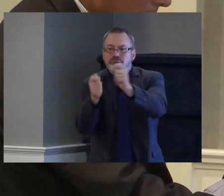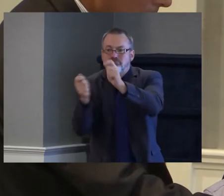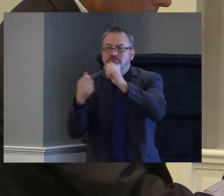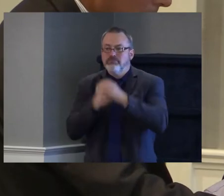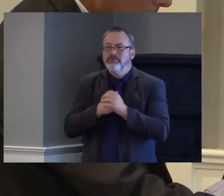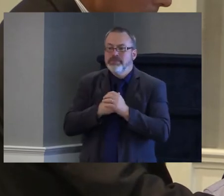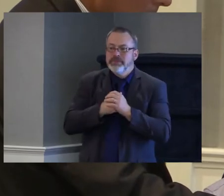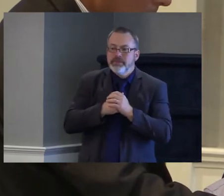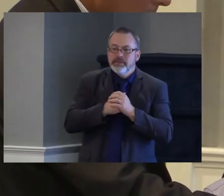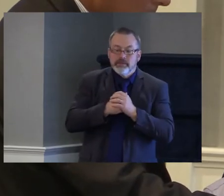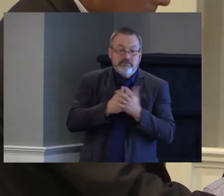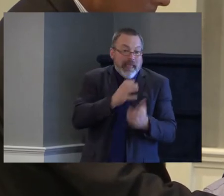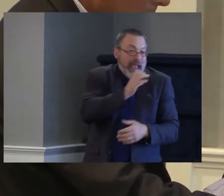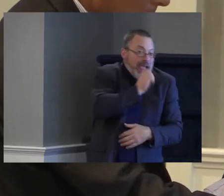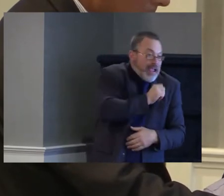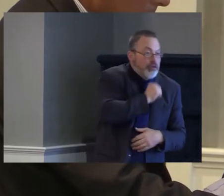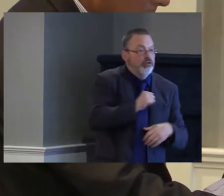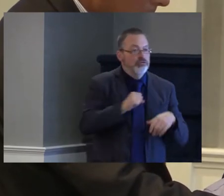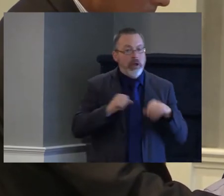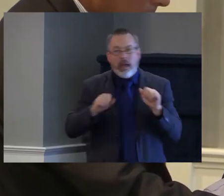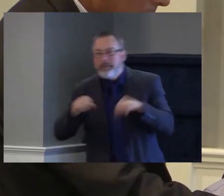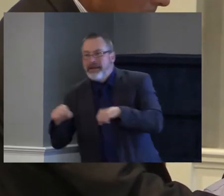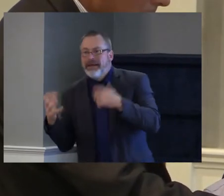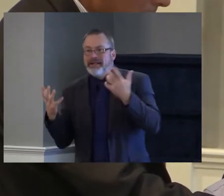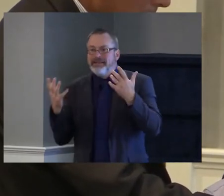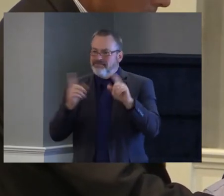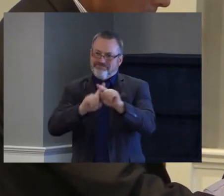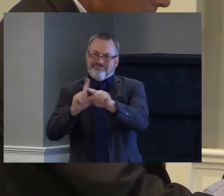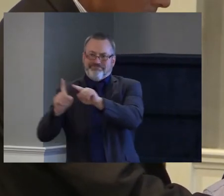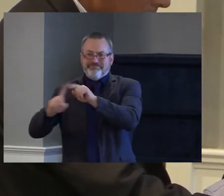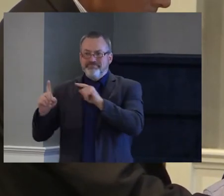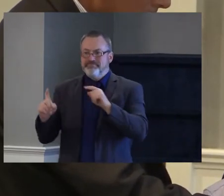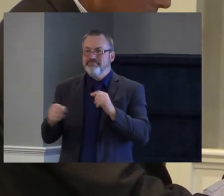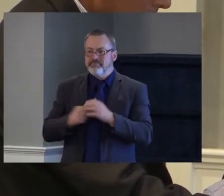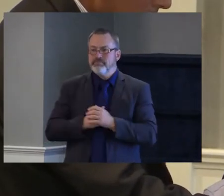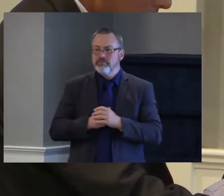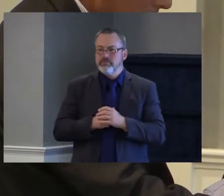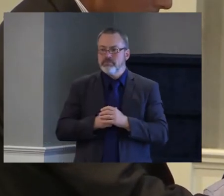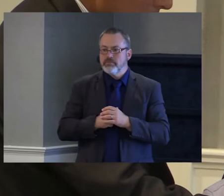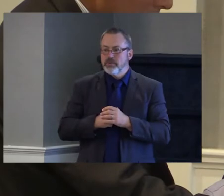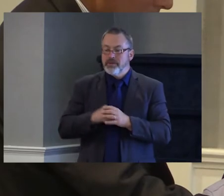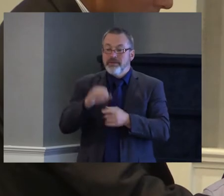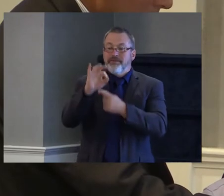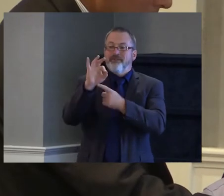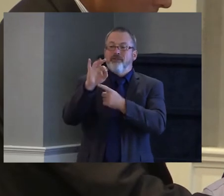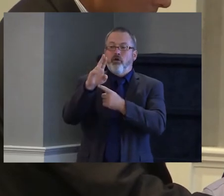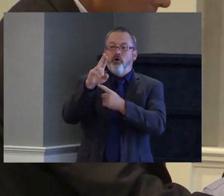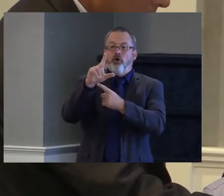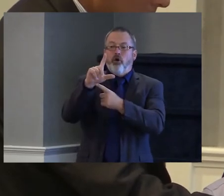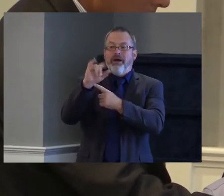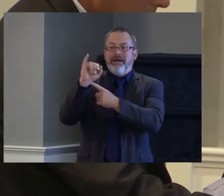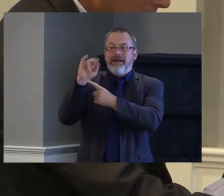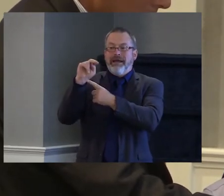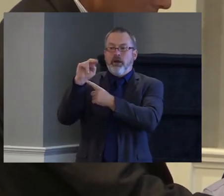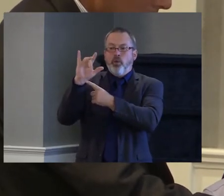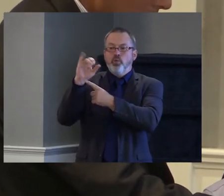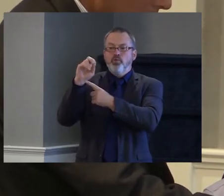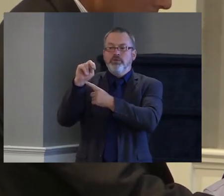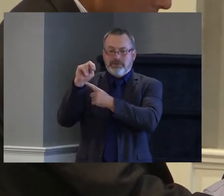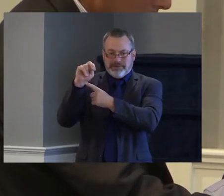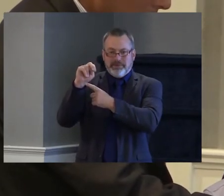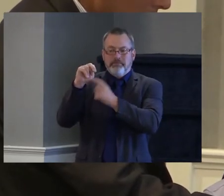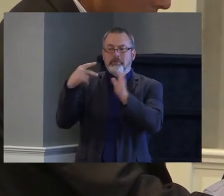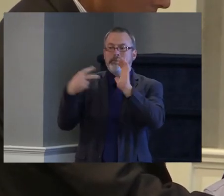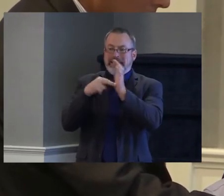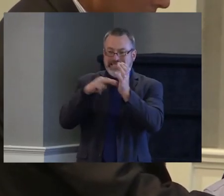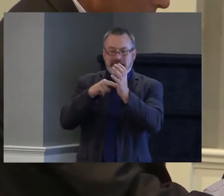life. And that we are able to achieve the full integration of people with disabilities into society, eventually transcending